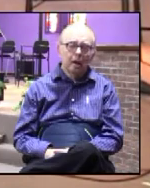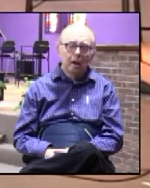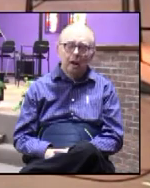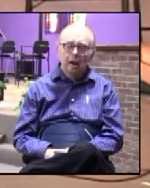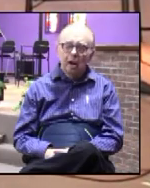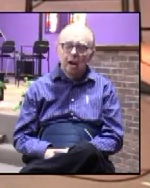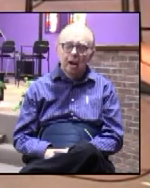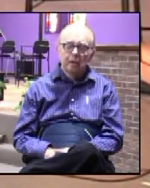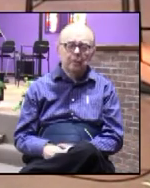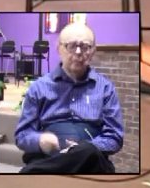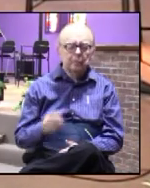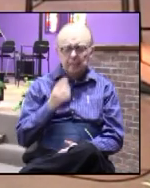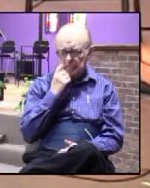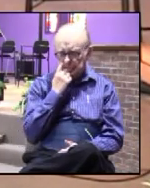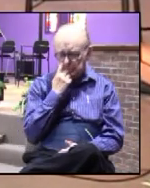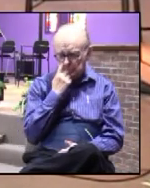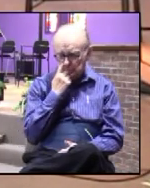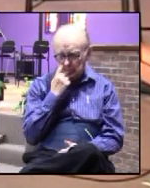who was it?